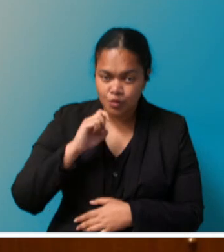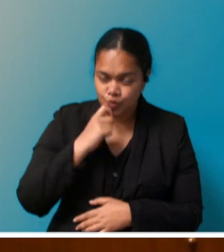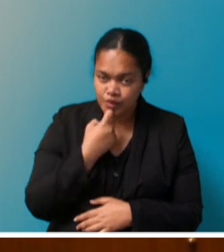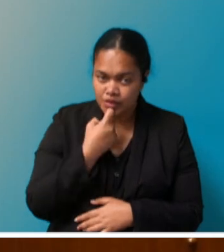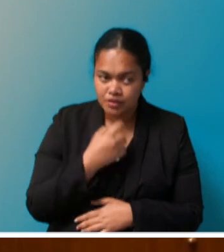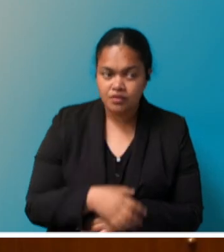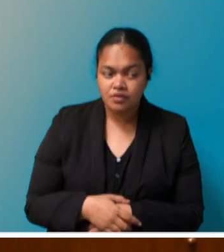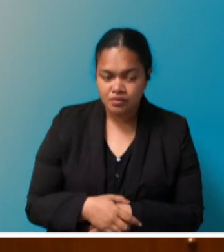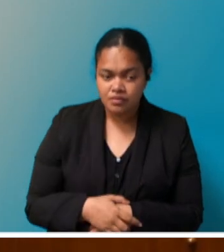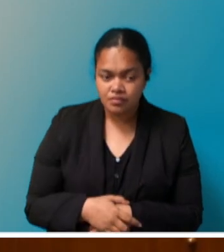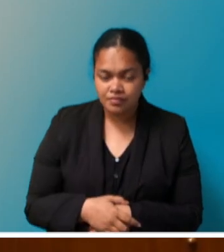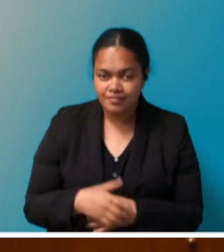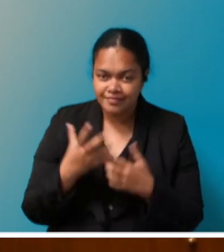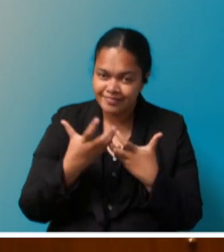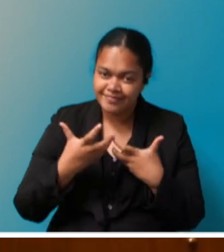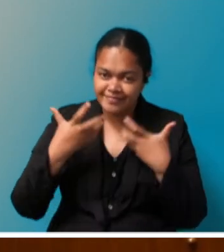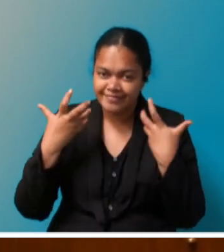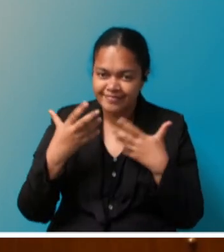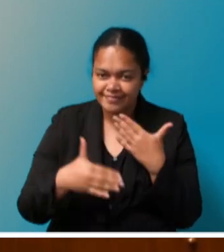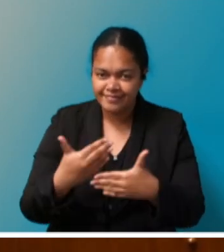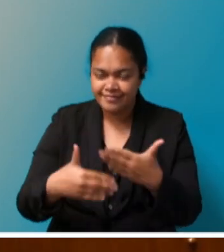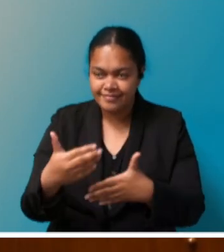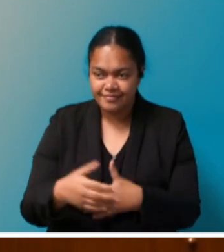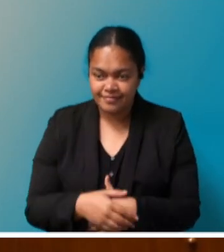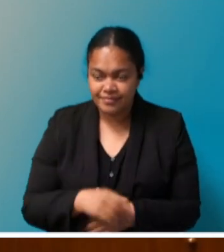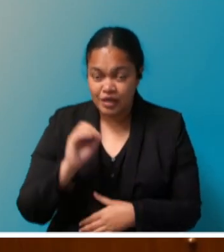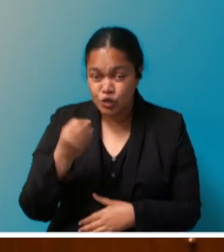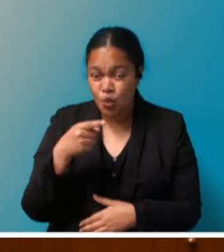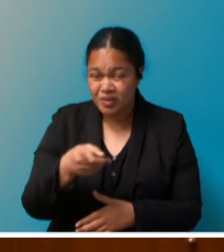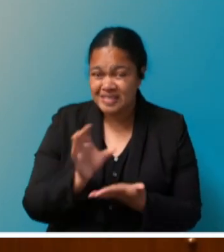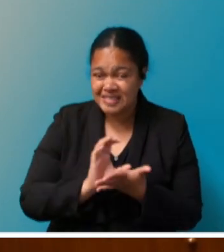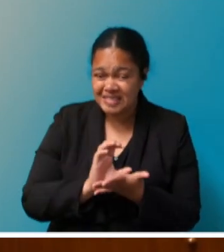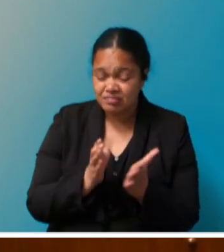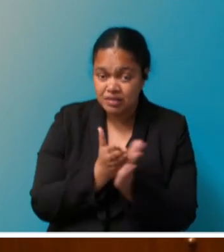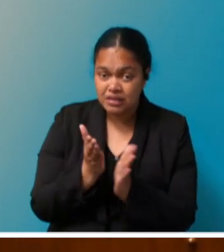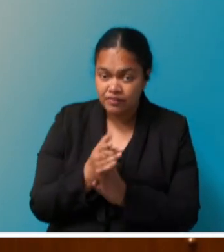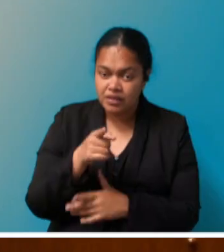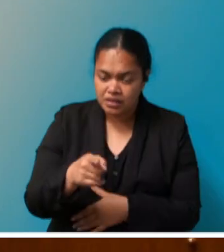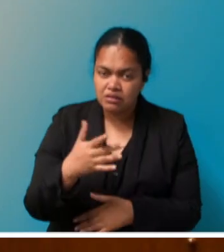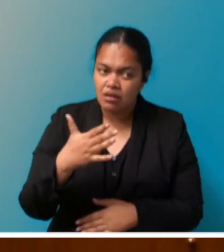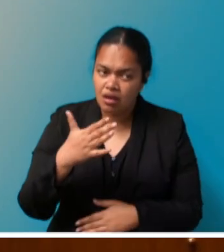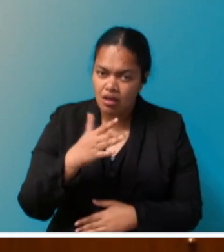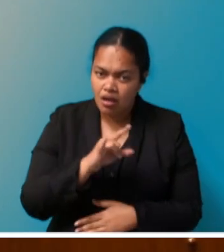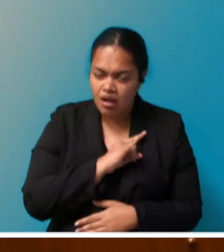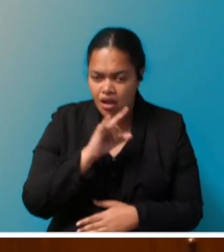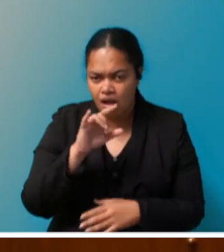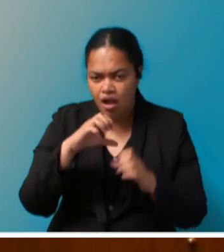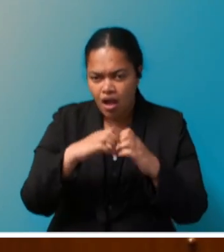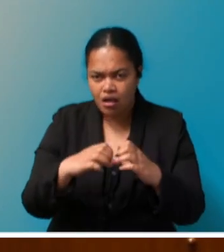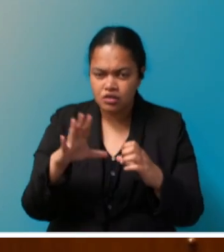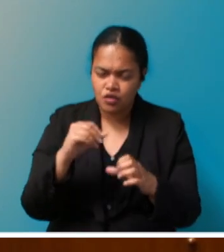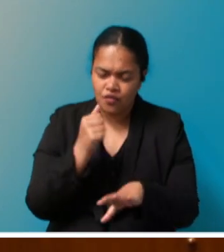a little longer. The Speaker, sir, the civil servants are the heart of the